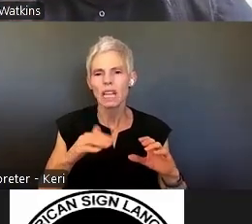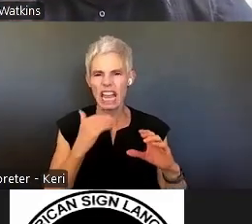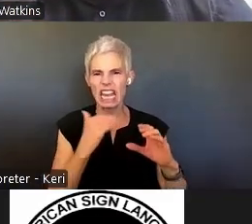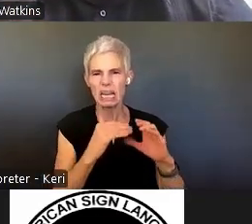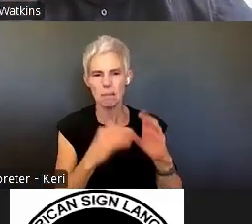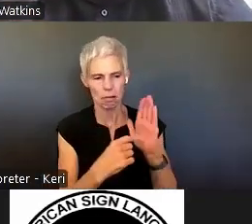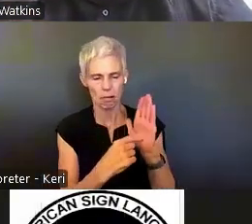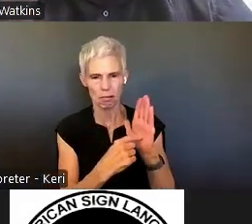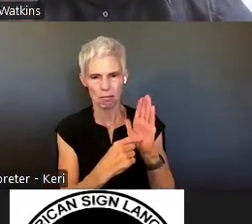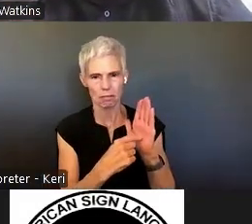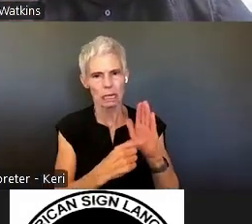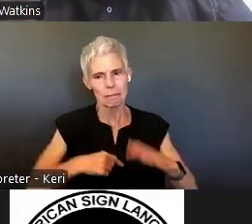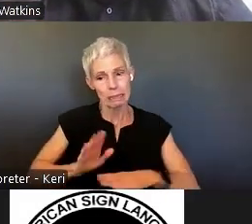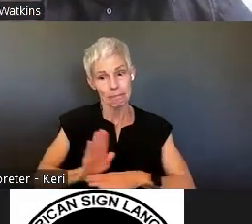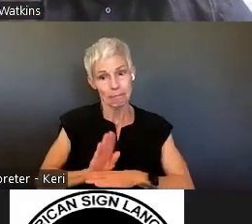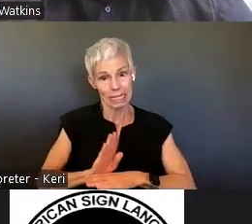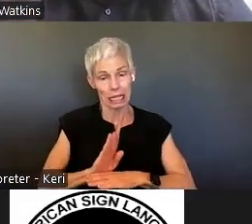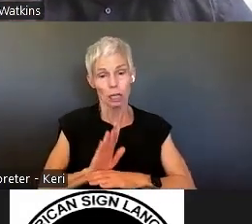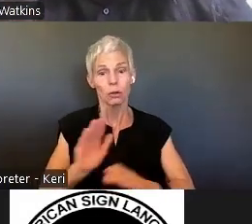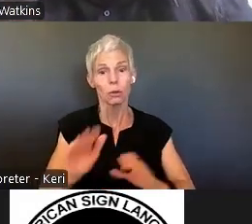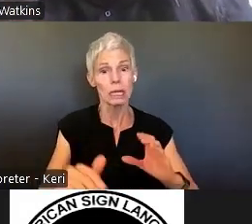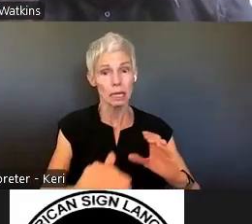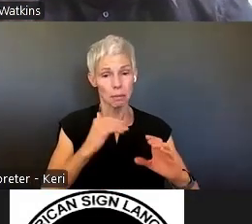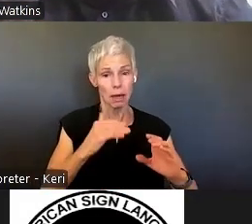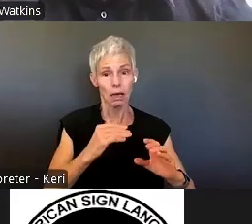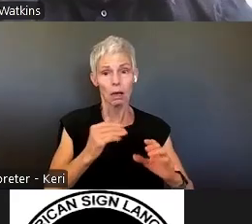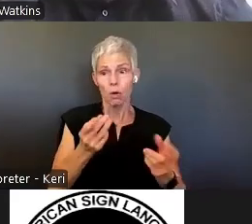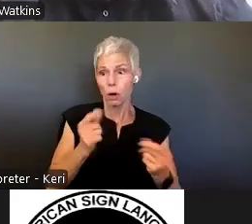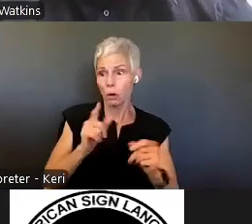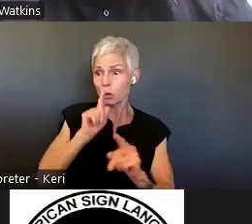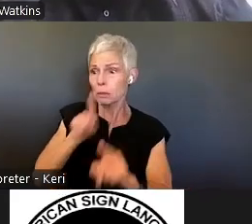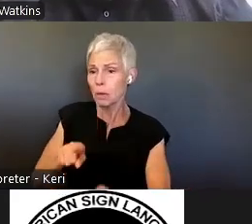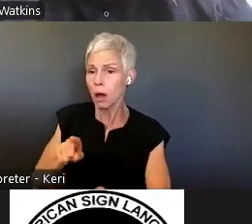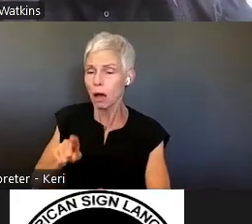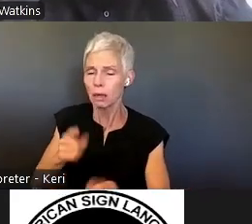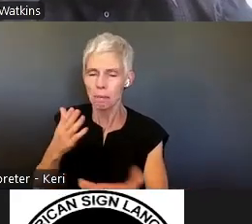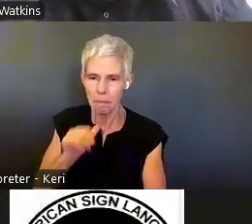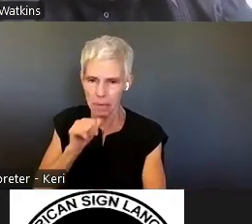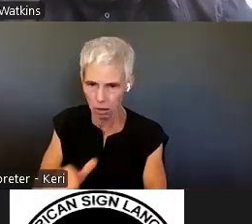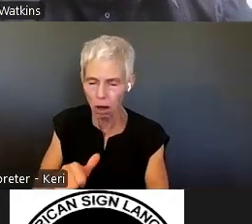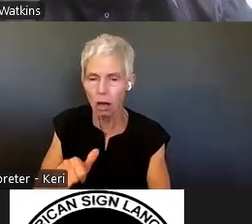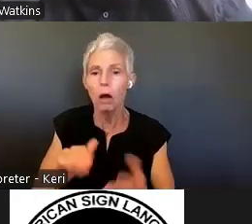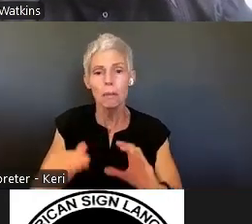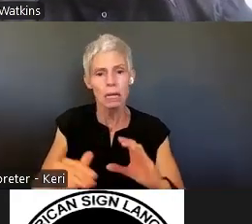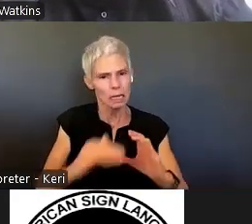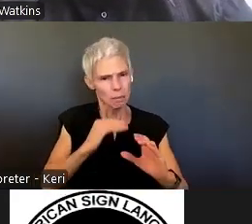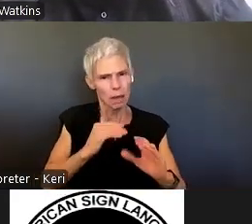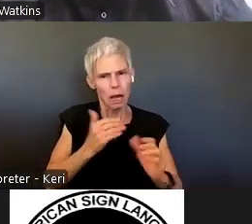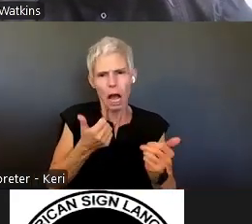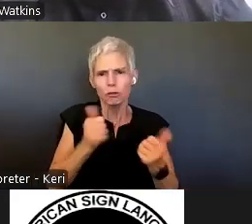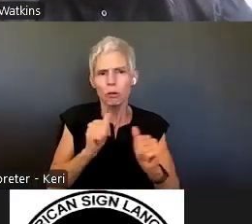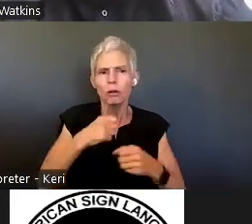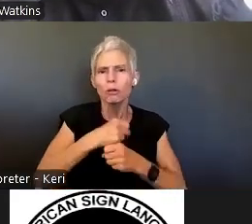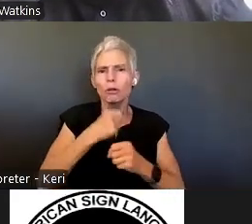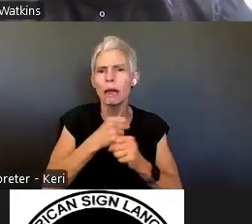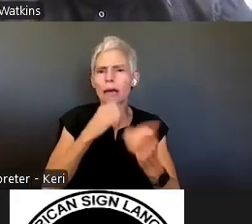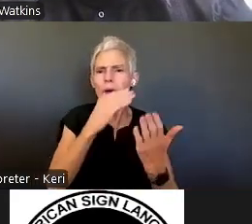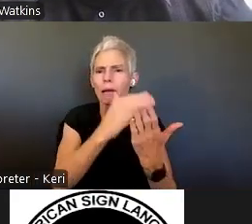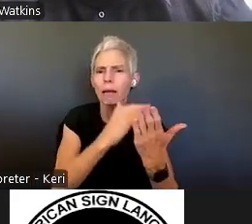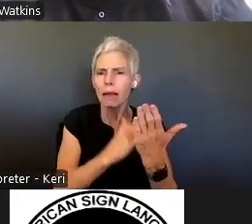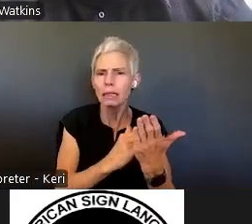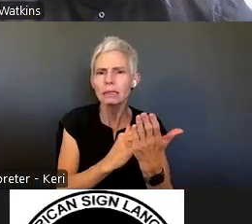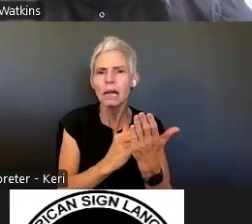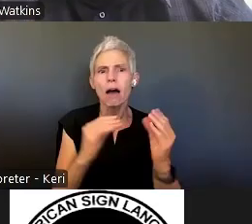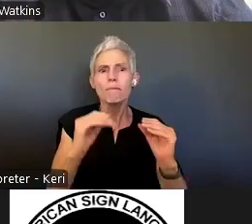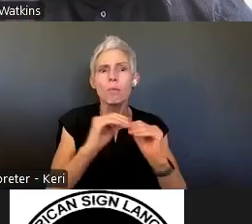absolutely respond on the first day. But if you send me an email, I will try and generate a list of more